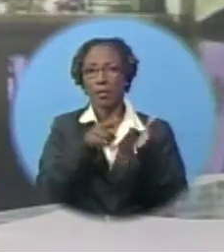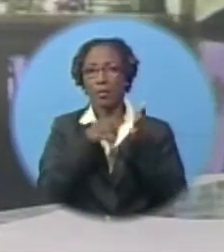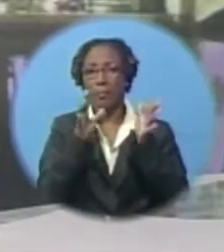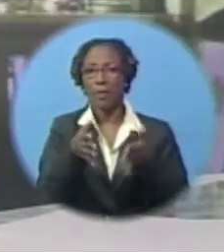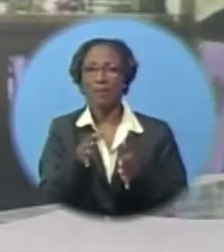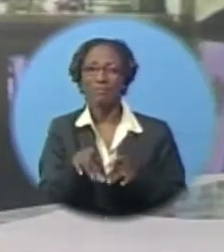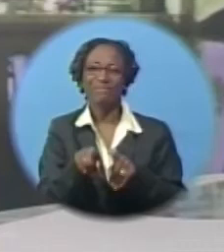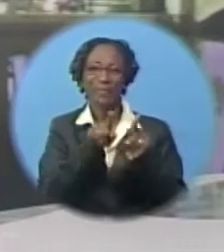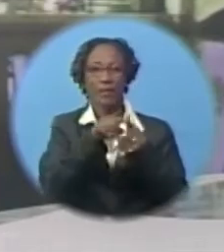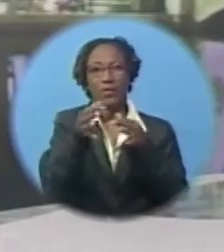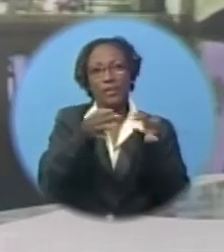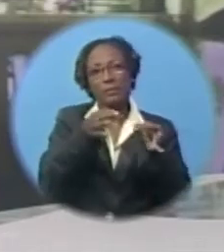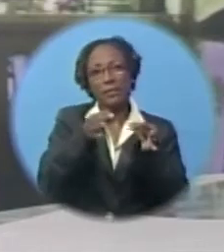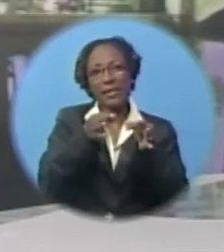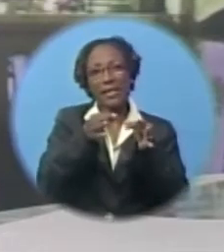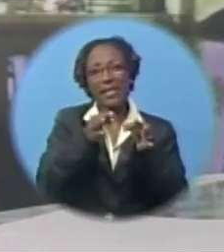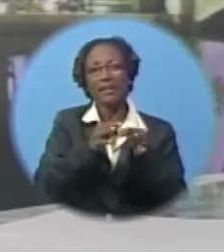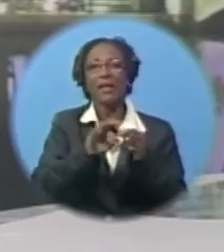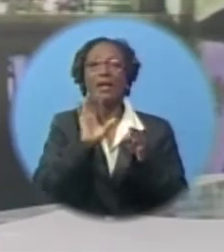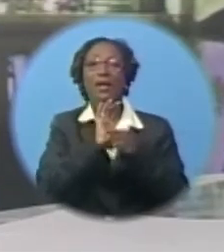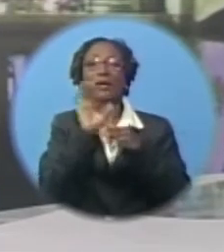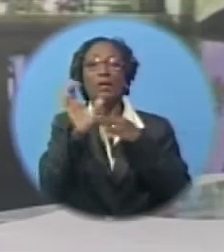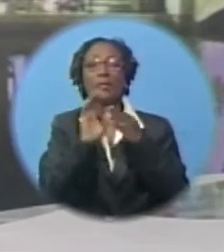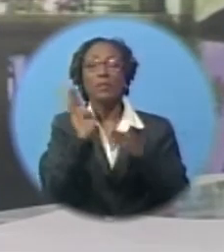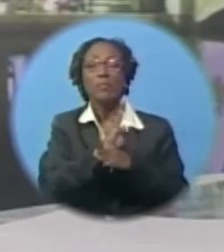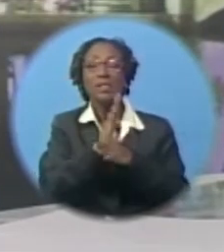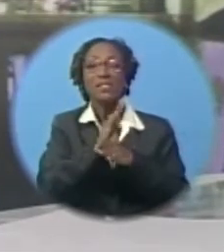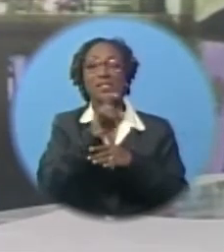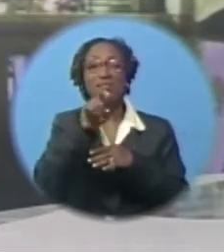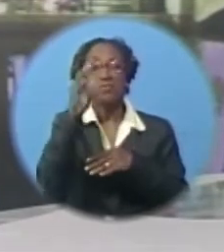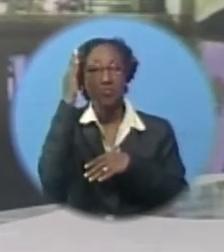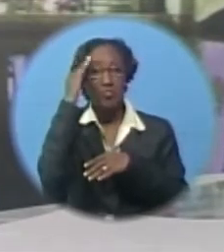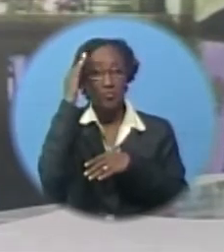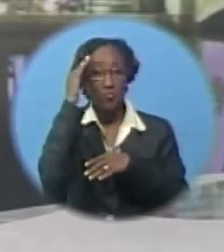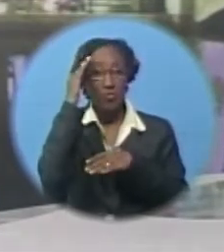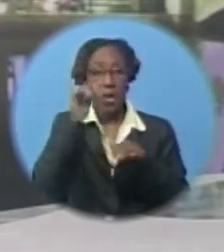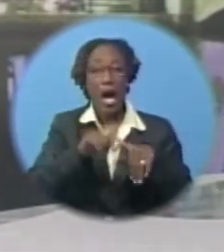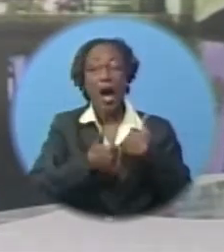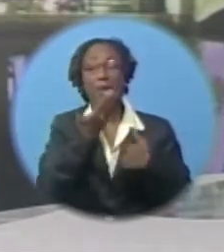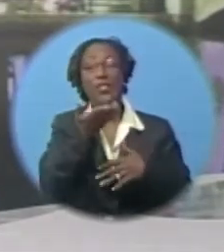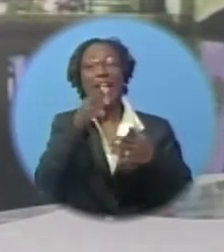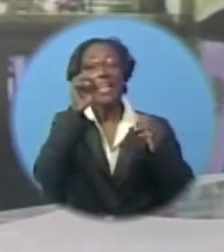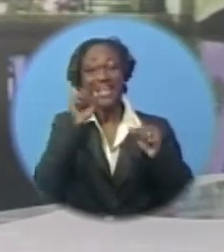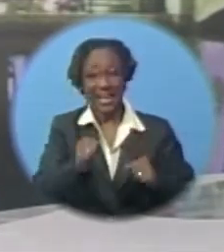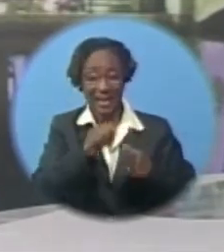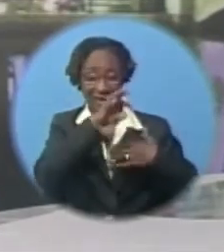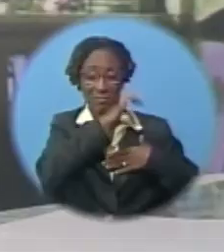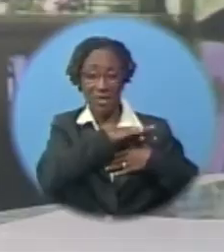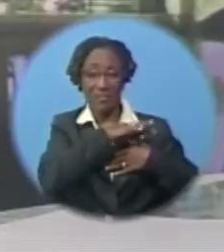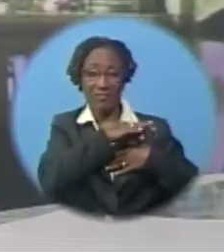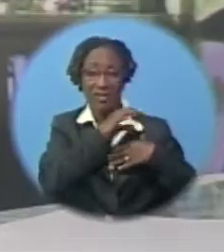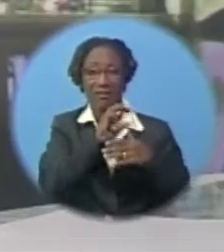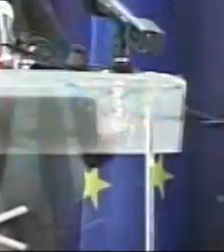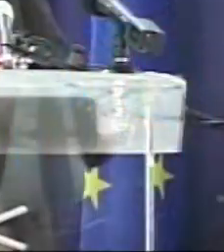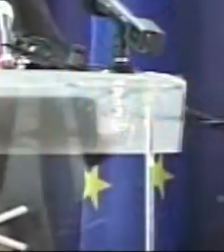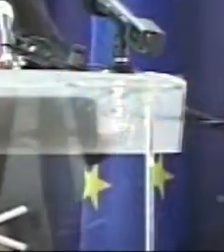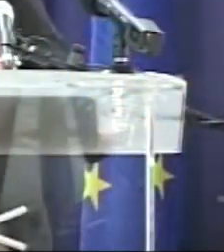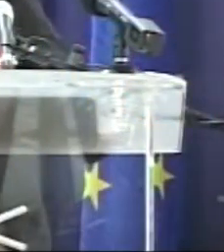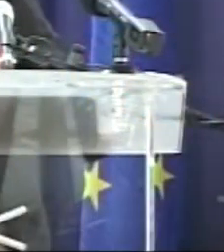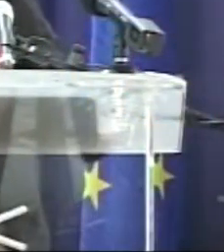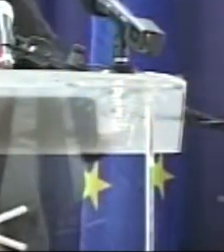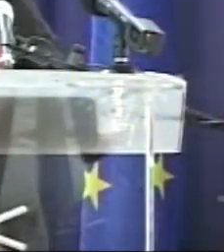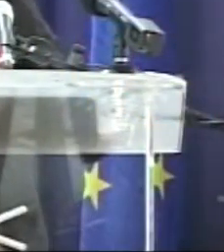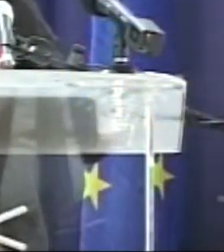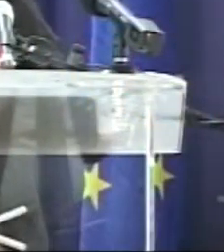1985. The ambassador also explained that Caribbean firms need to be more aware of how they can benefit from the EPA. One of the goals